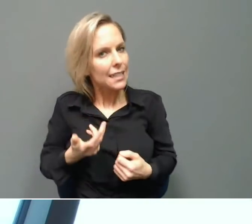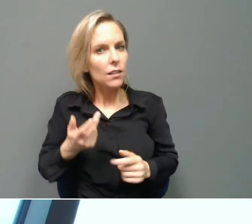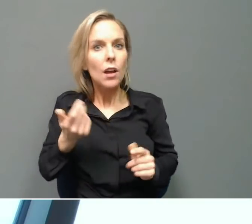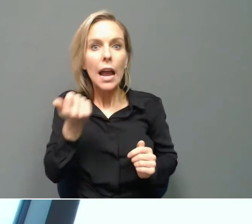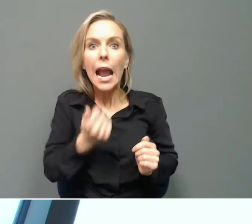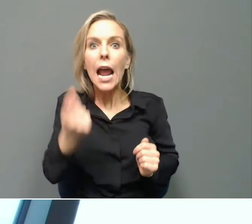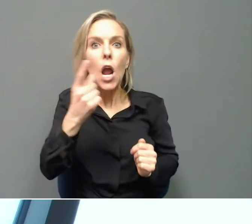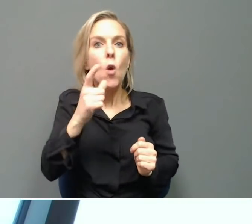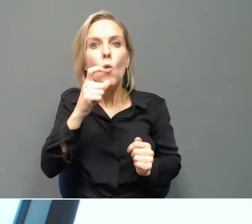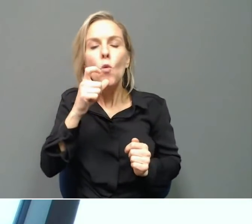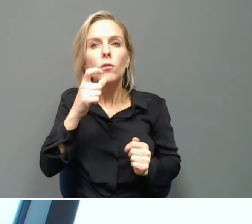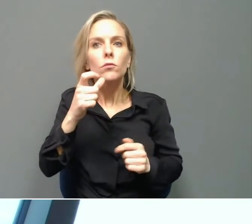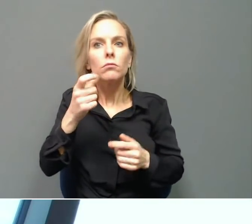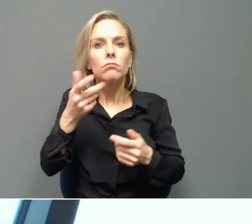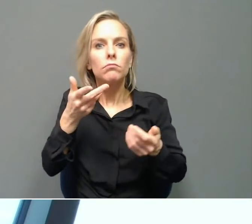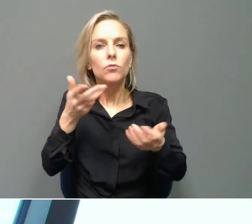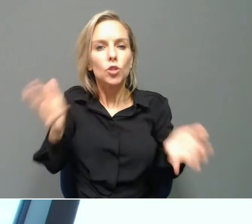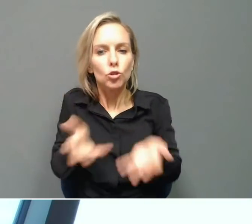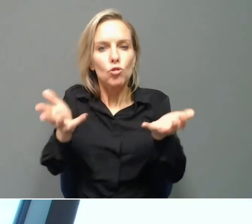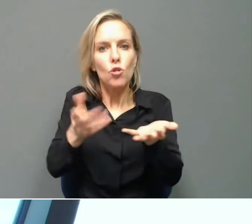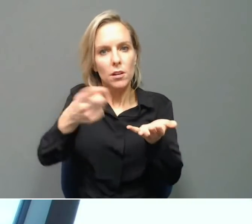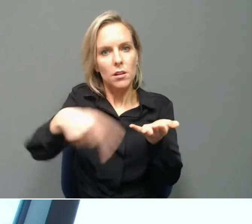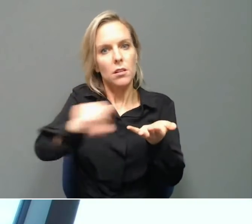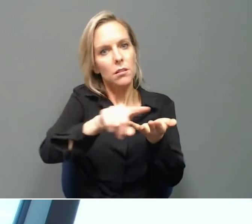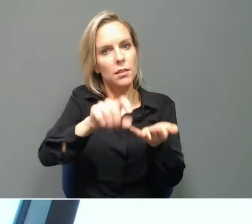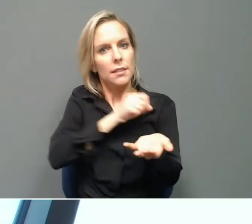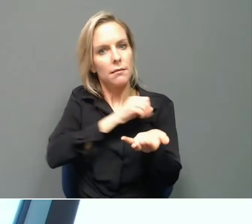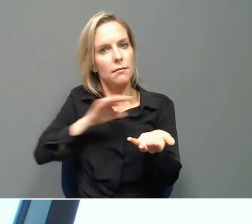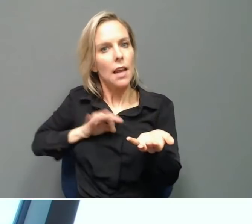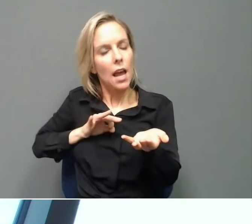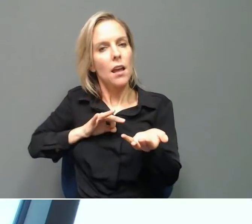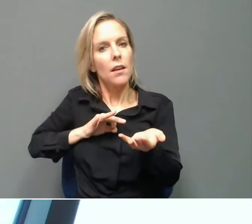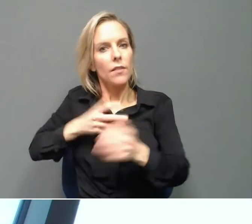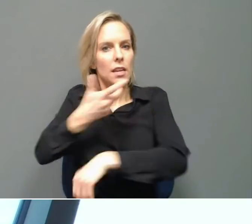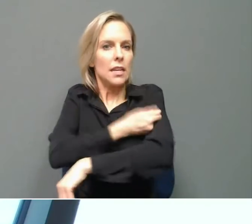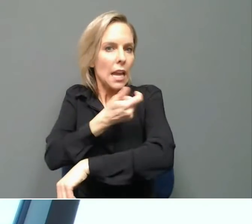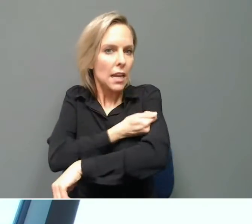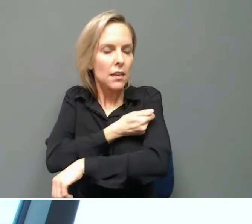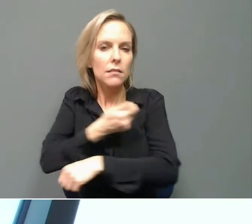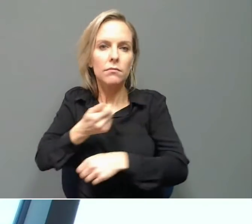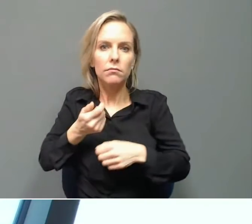with them or encouraging them to get vaccinated very directly?